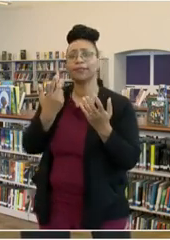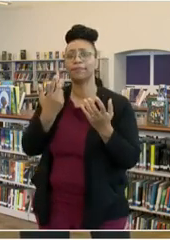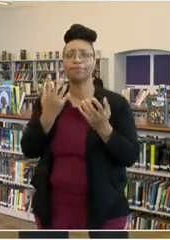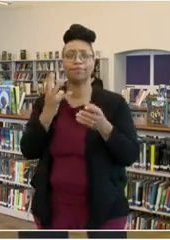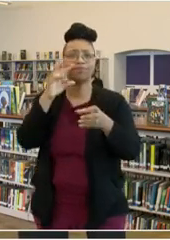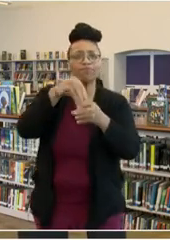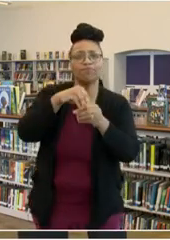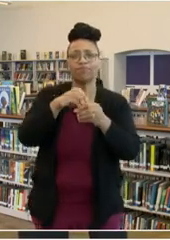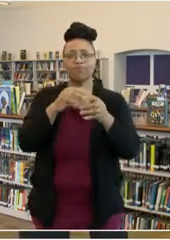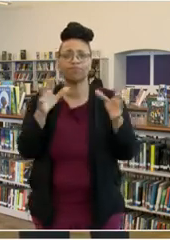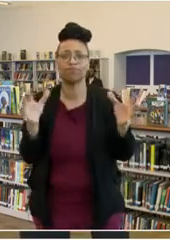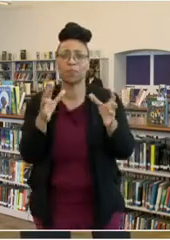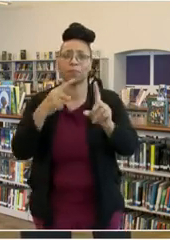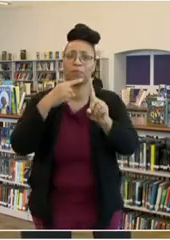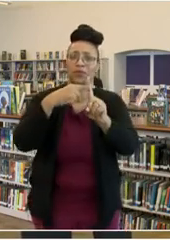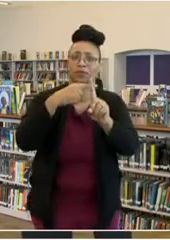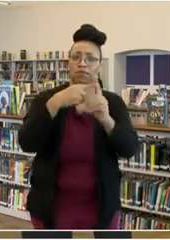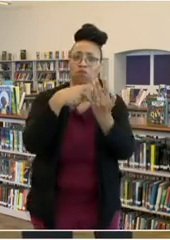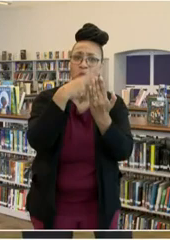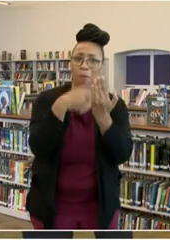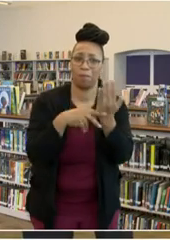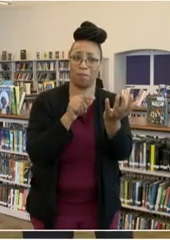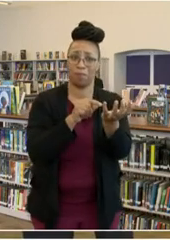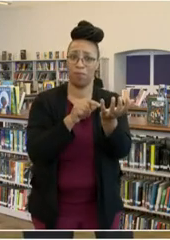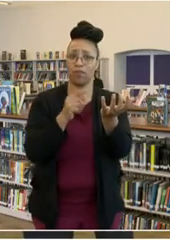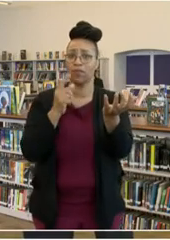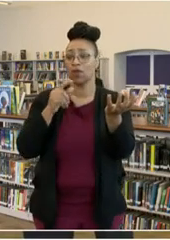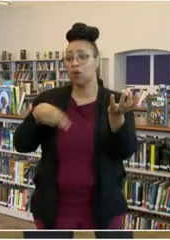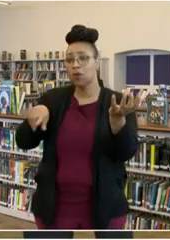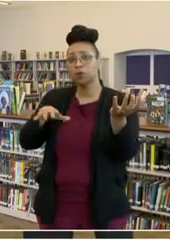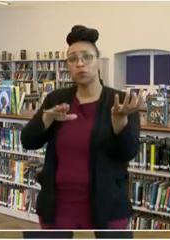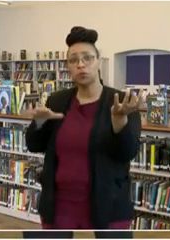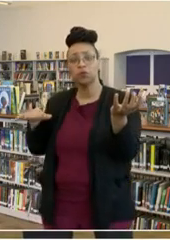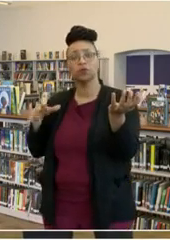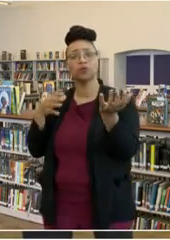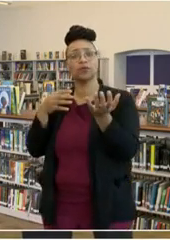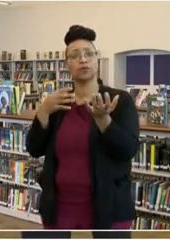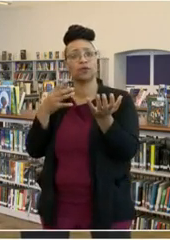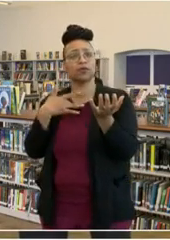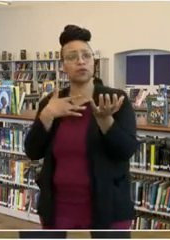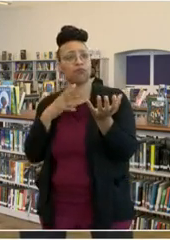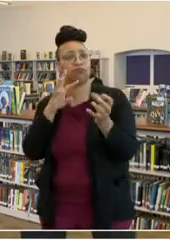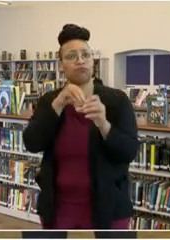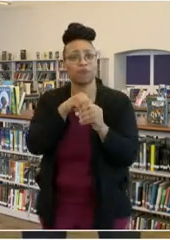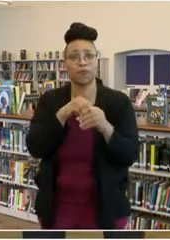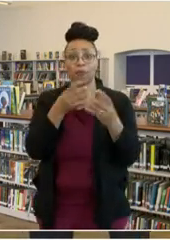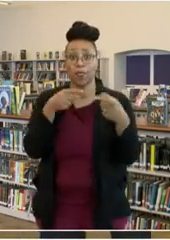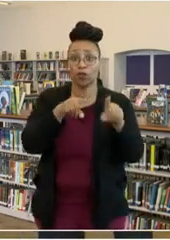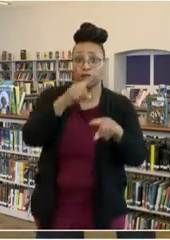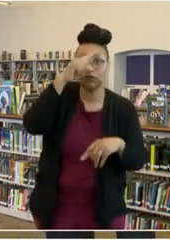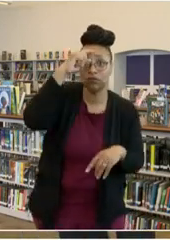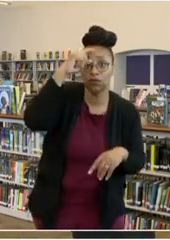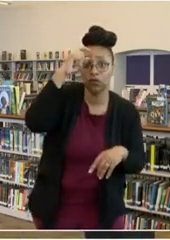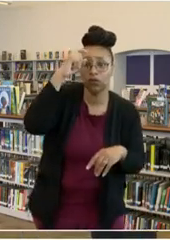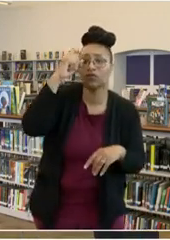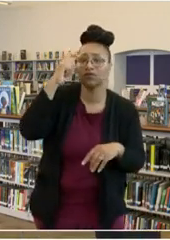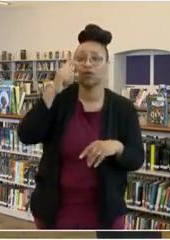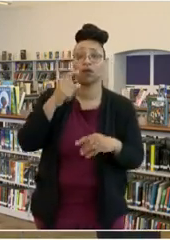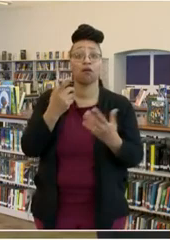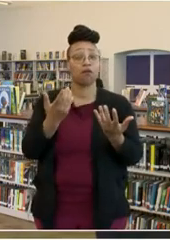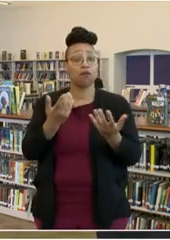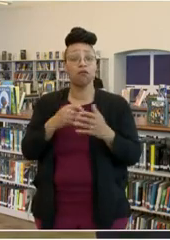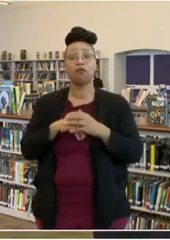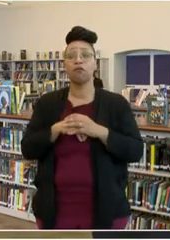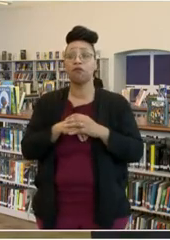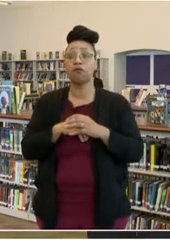breaks, summer, before care, after care, and summer camp. You like where I'm going with this, don't you, Paul? And how we